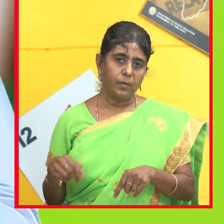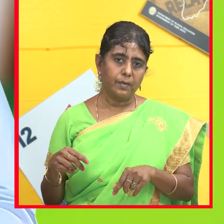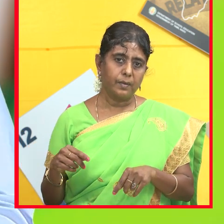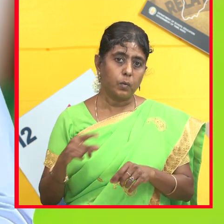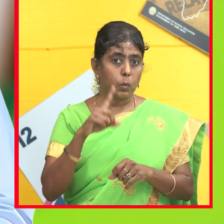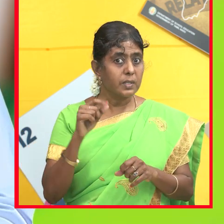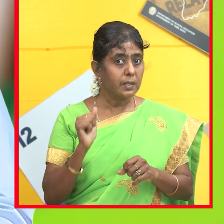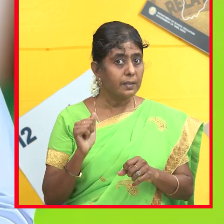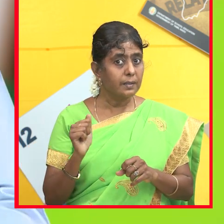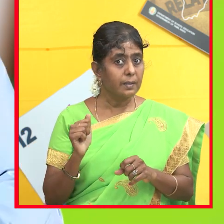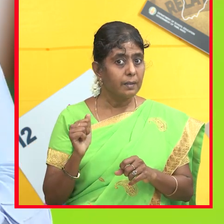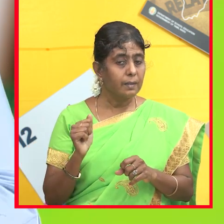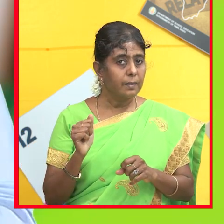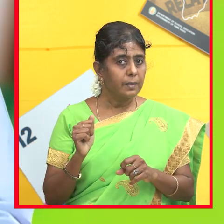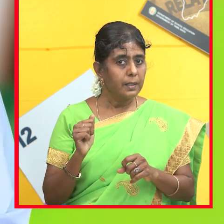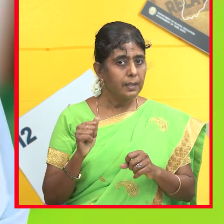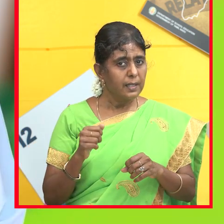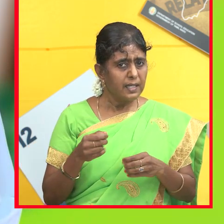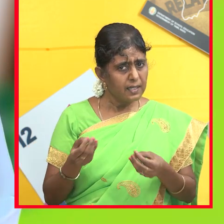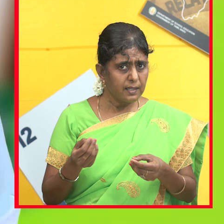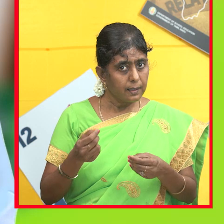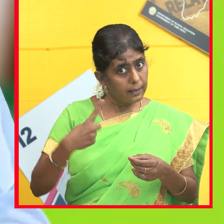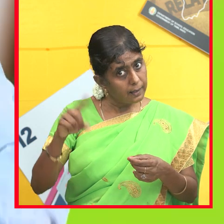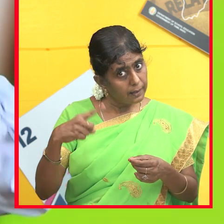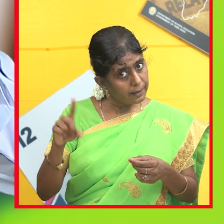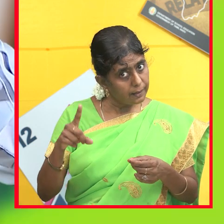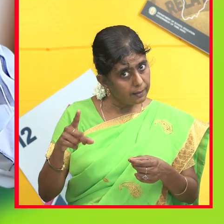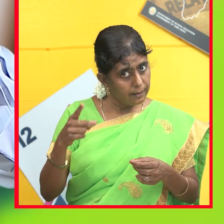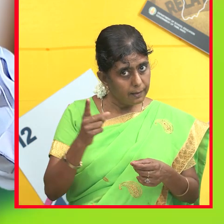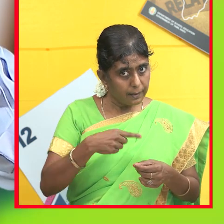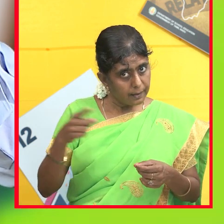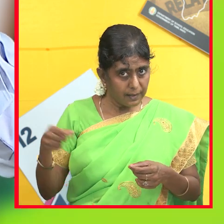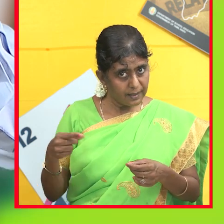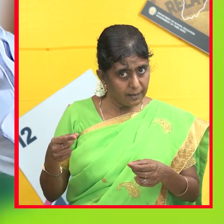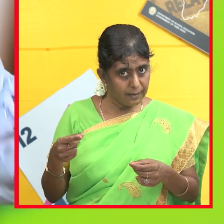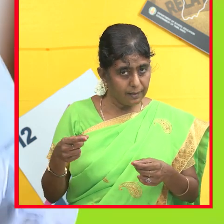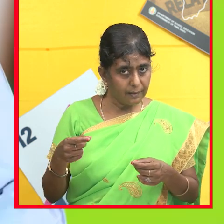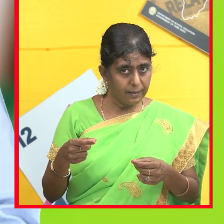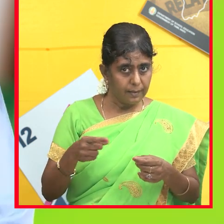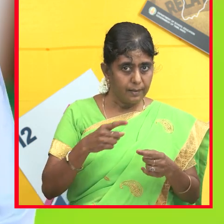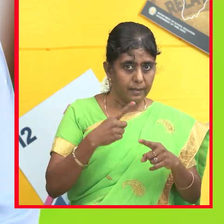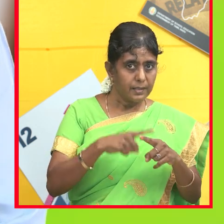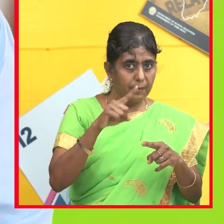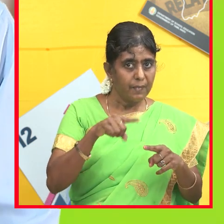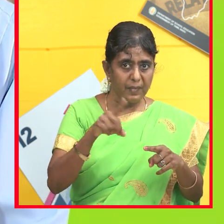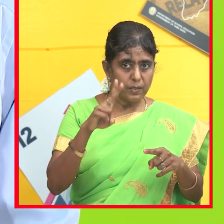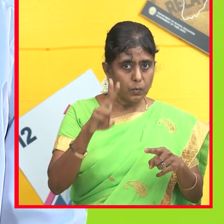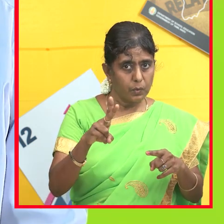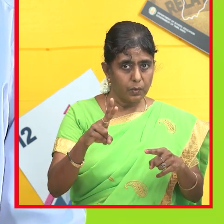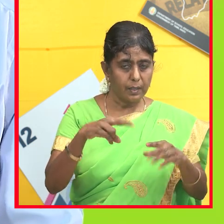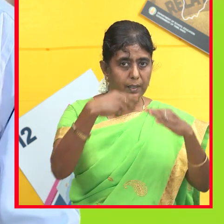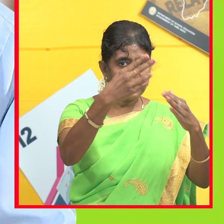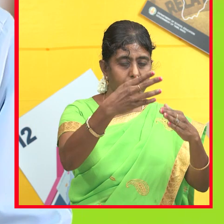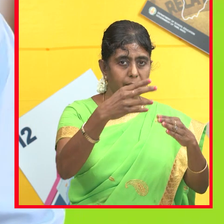Now my question is it possible to cancel, which you see the x plus 2 in the